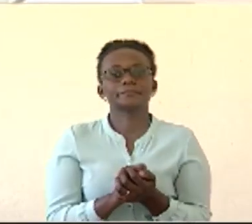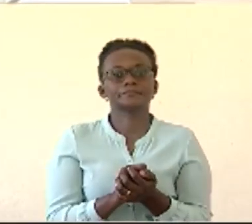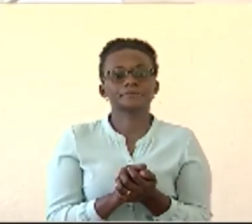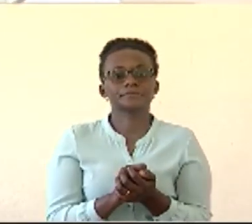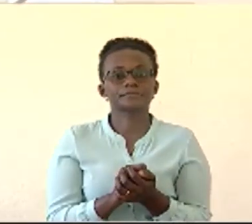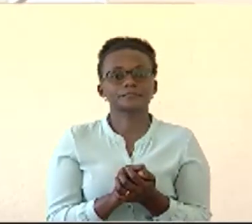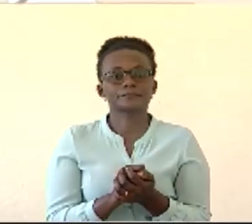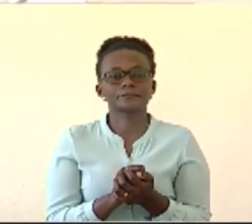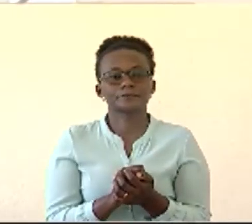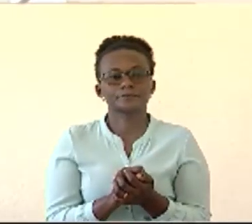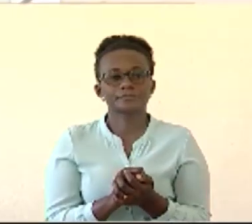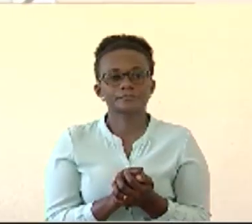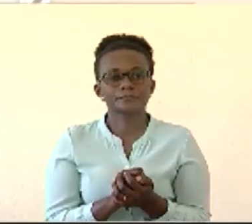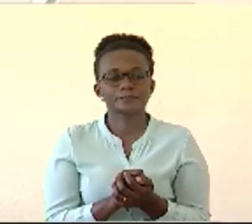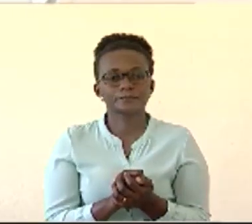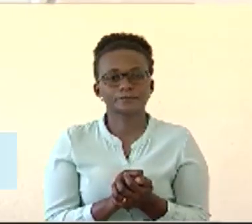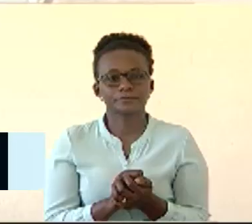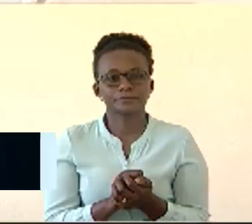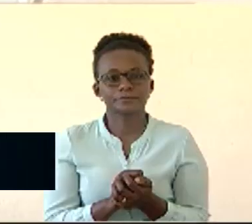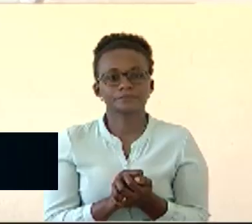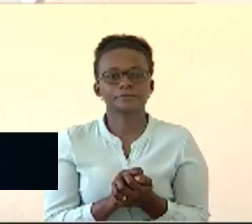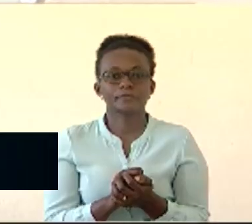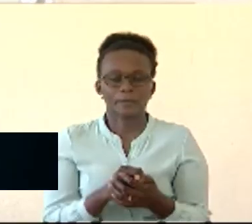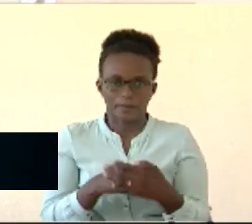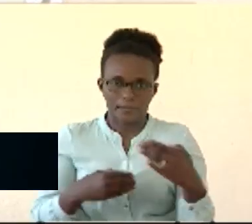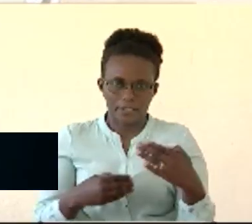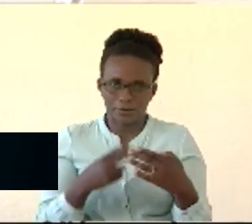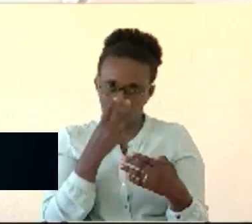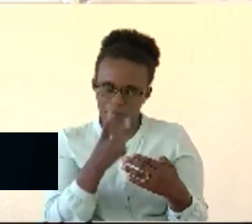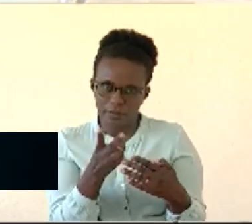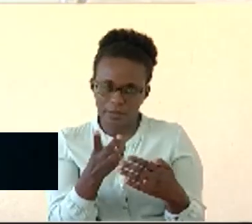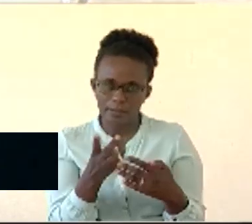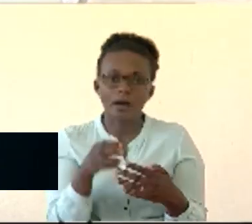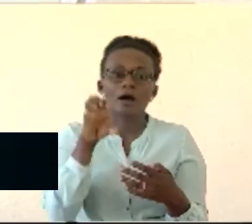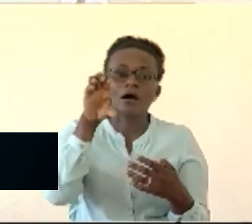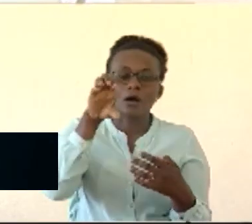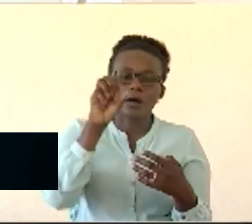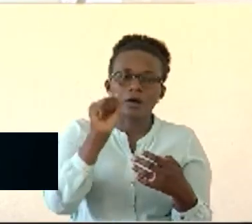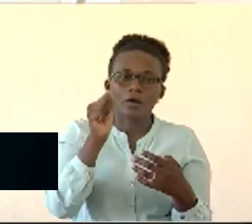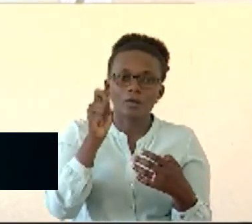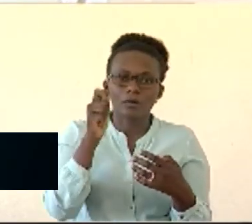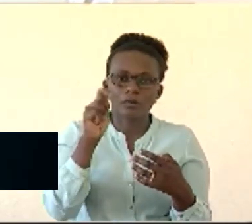to understand the coating process, how the coating process takes place.